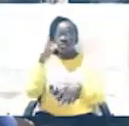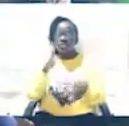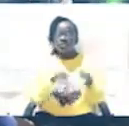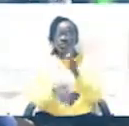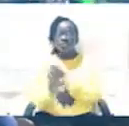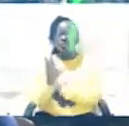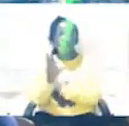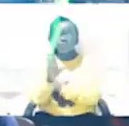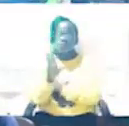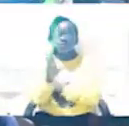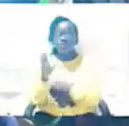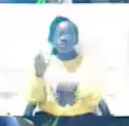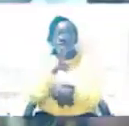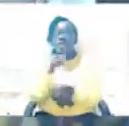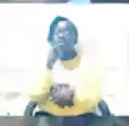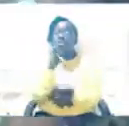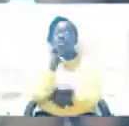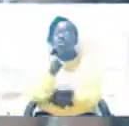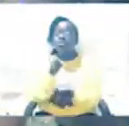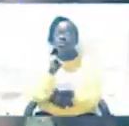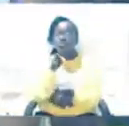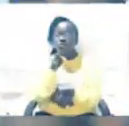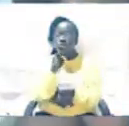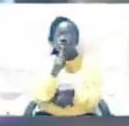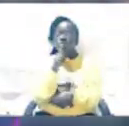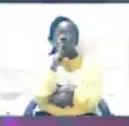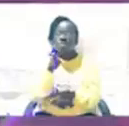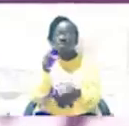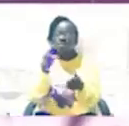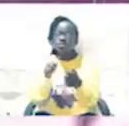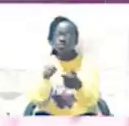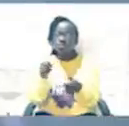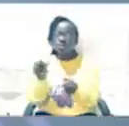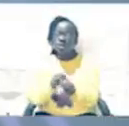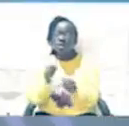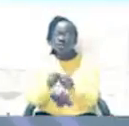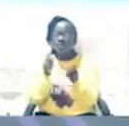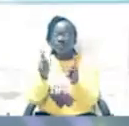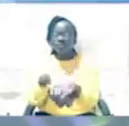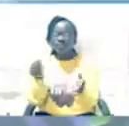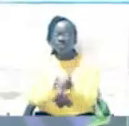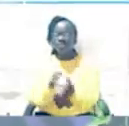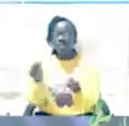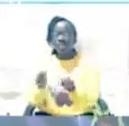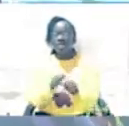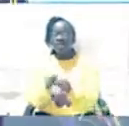say, every Lazarus in my life has risen again.